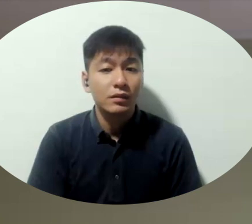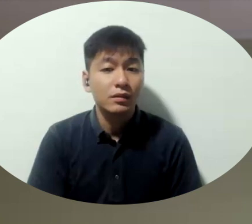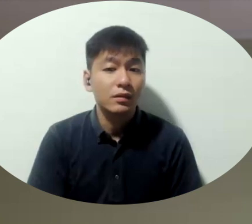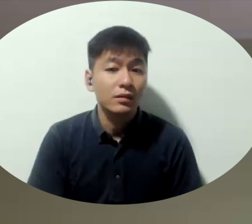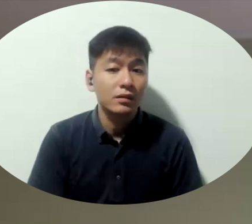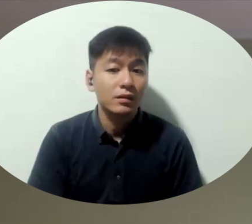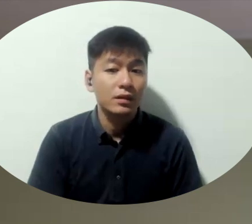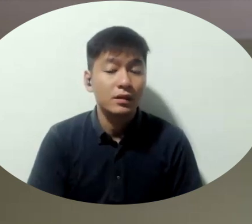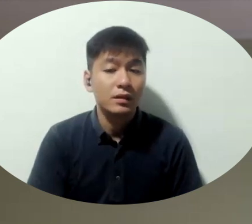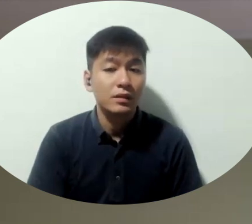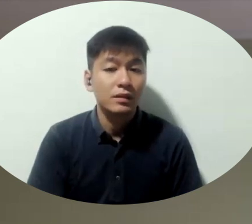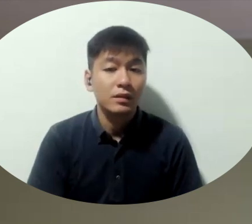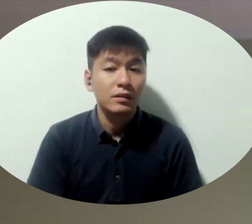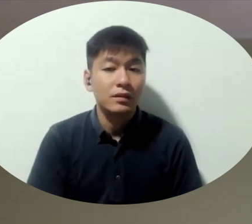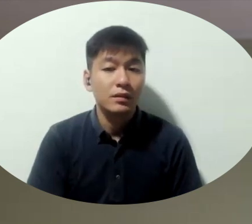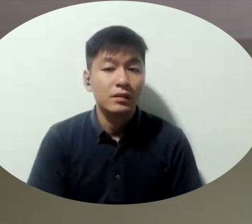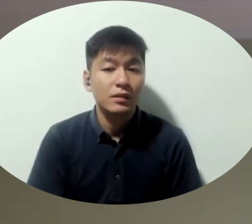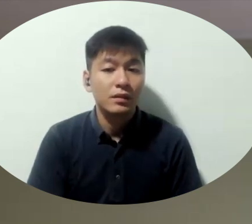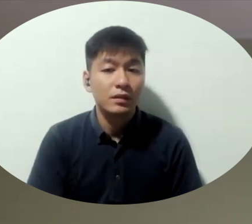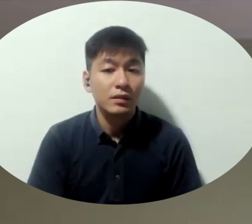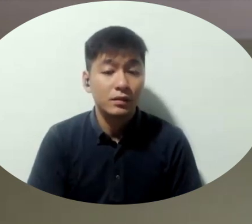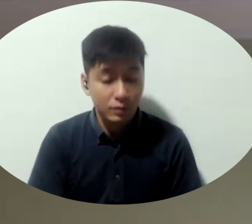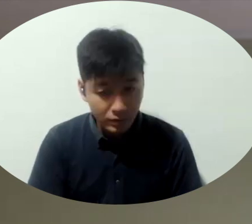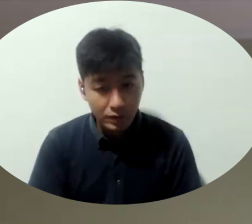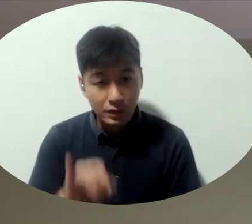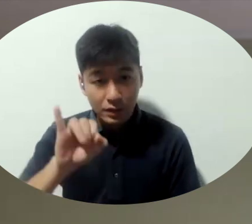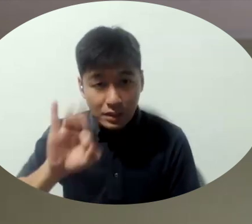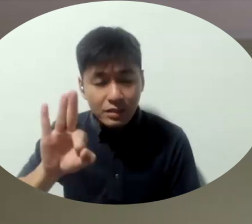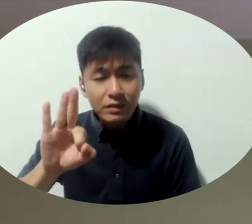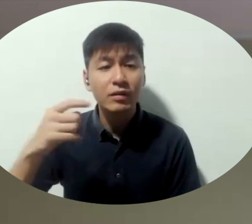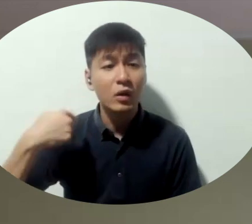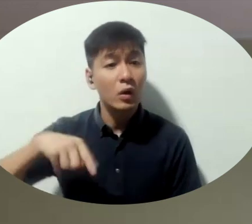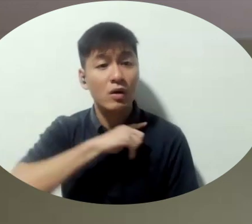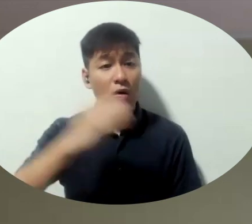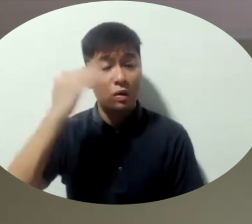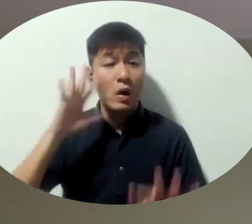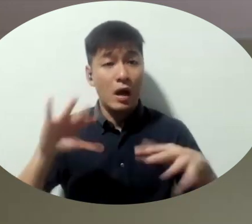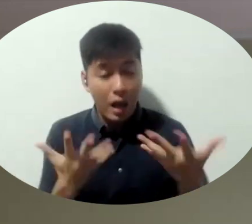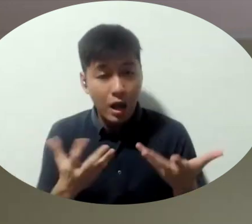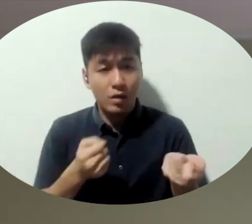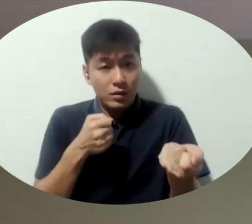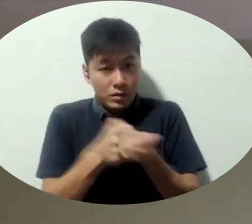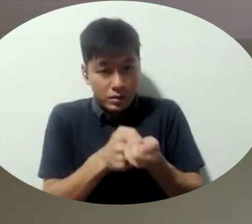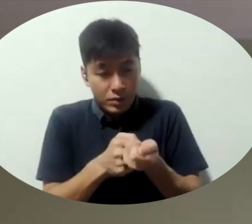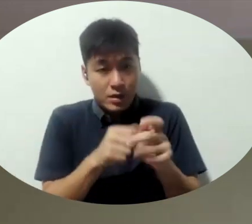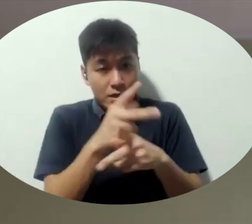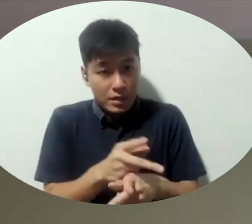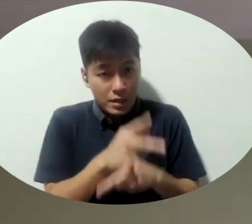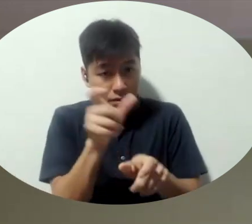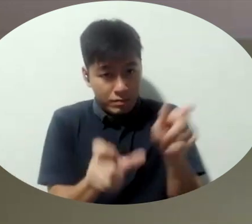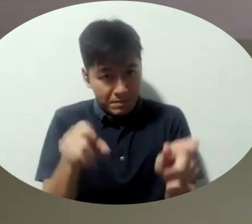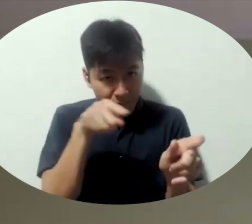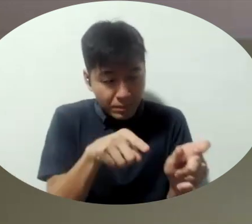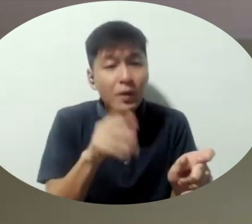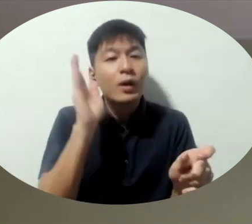truly economic security here for an entire country really elevates it to policy members. So I'm curious if any of the other panels